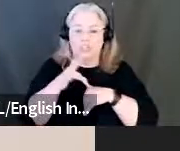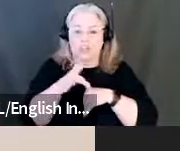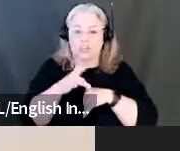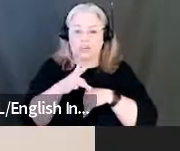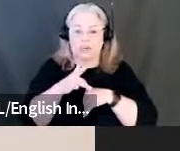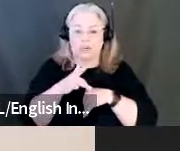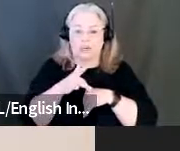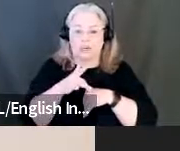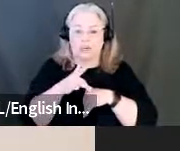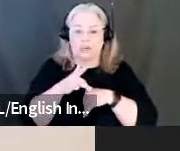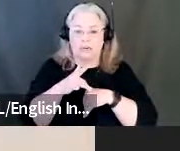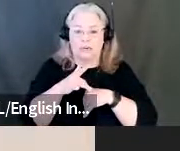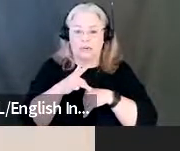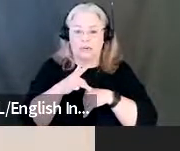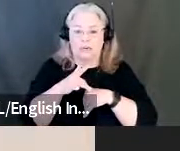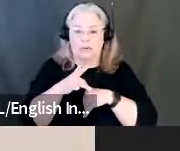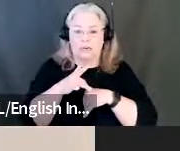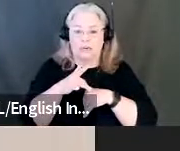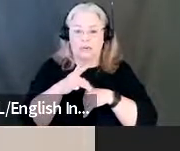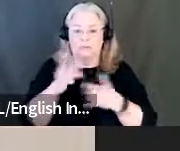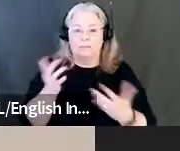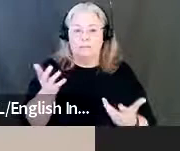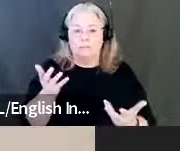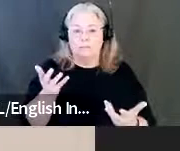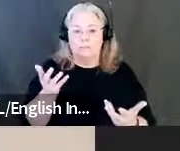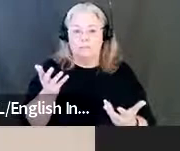I can just bite on it.